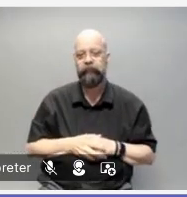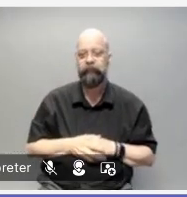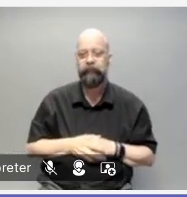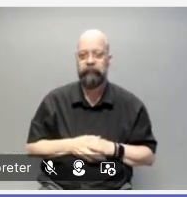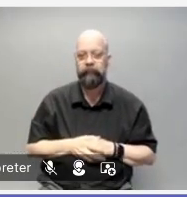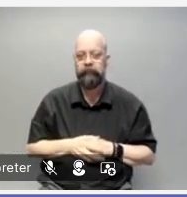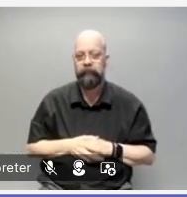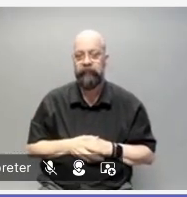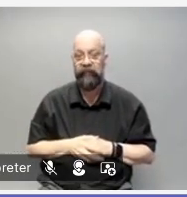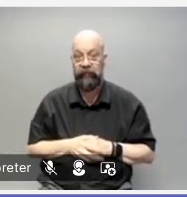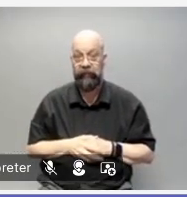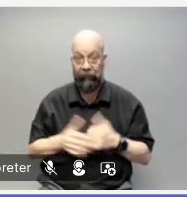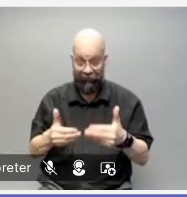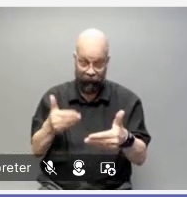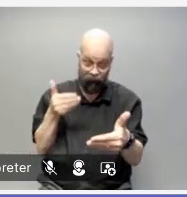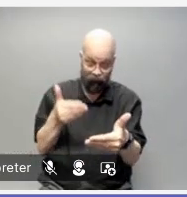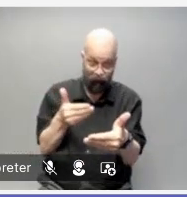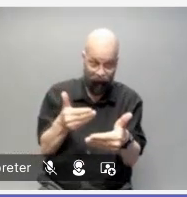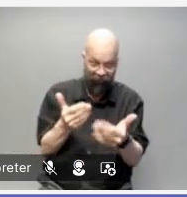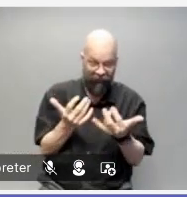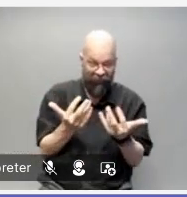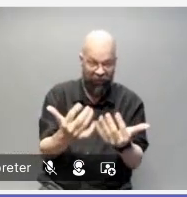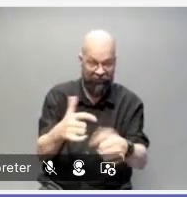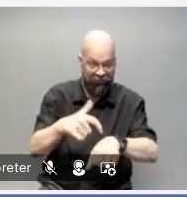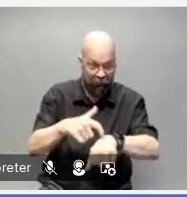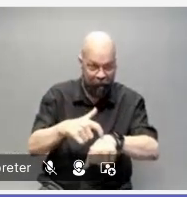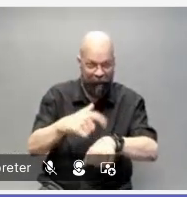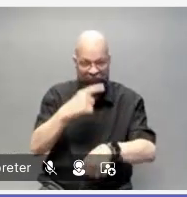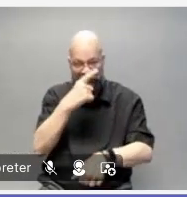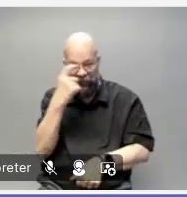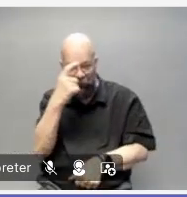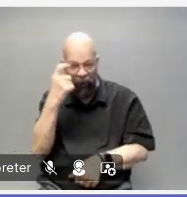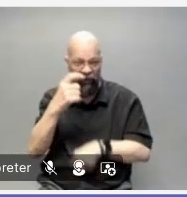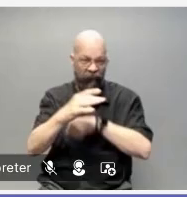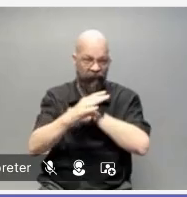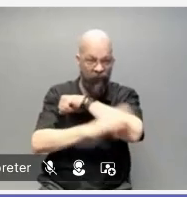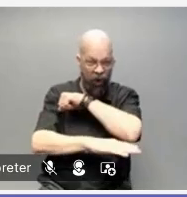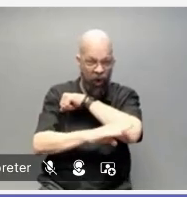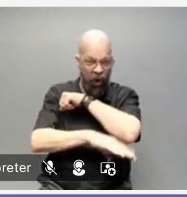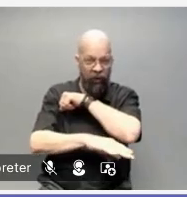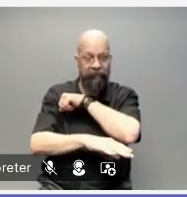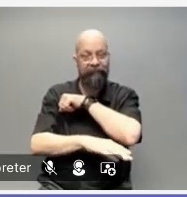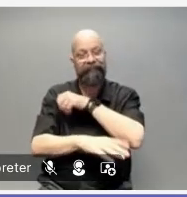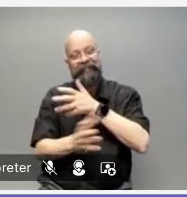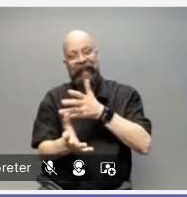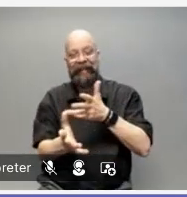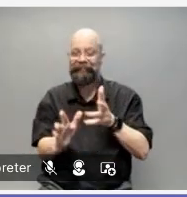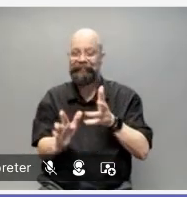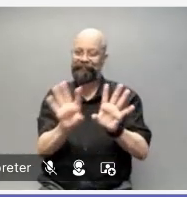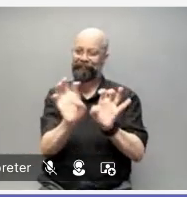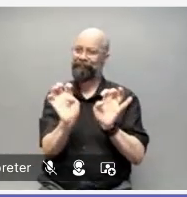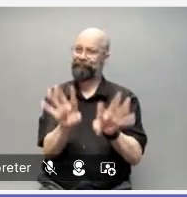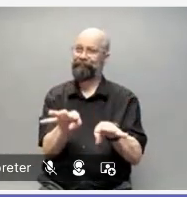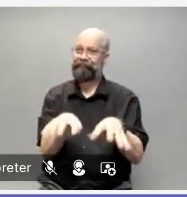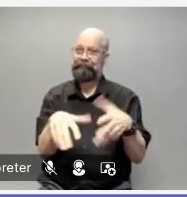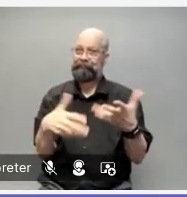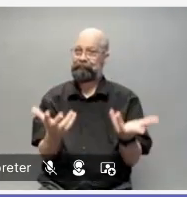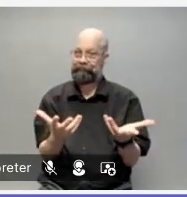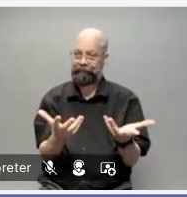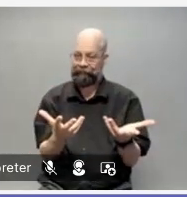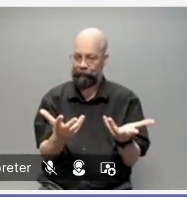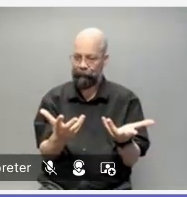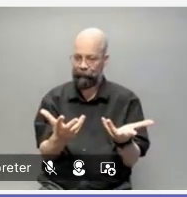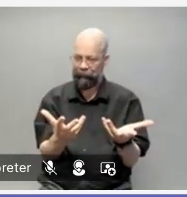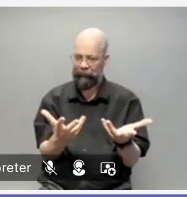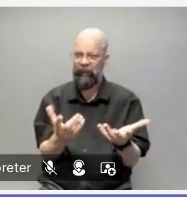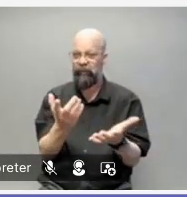this coming fire season, going into the summer, and as we go into the fall, there's a lot of wild cards in play here. One of them